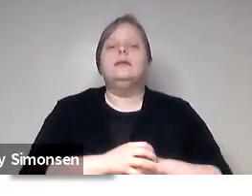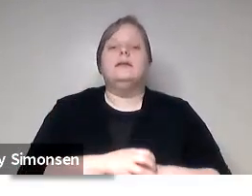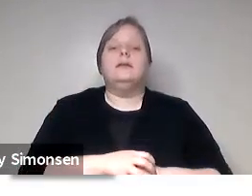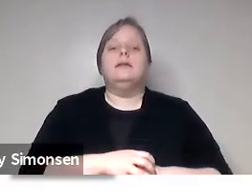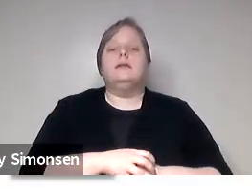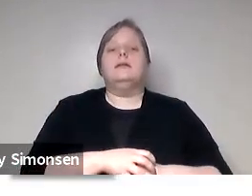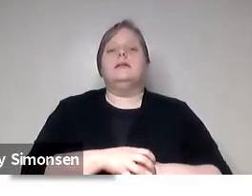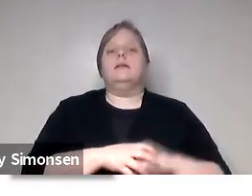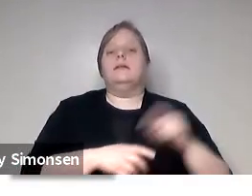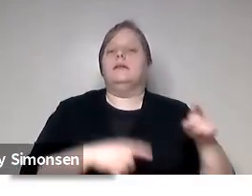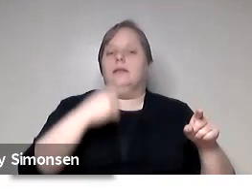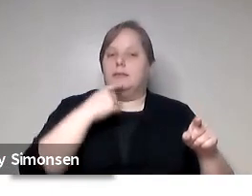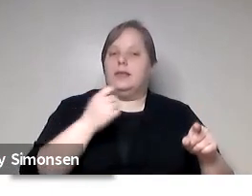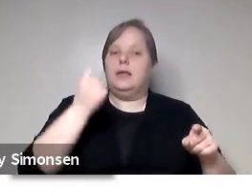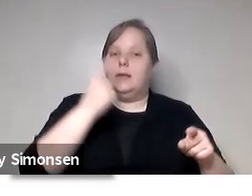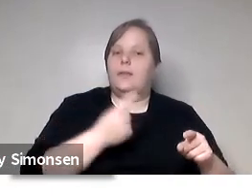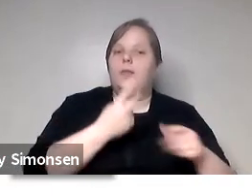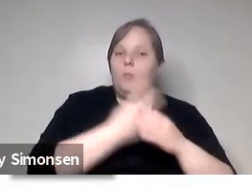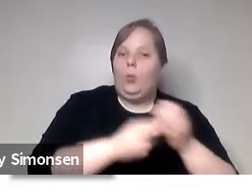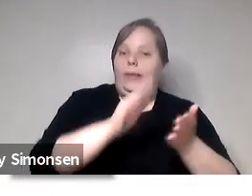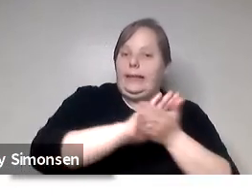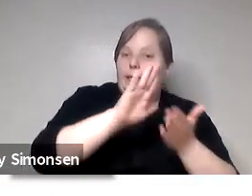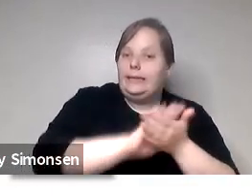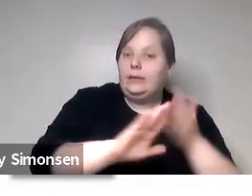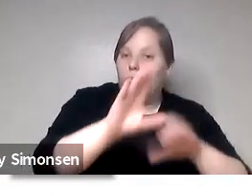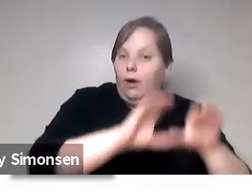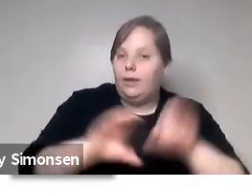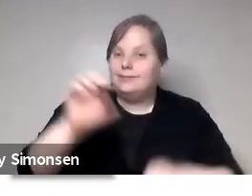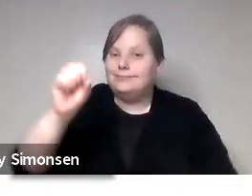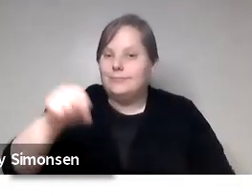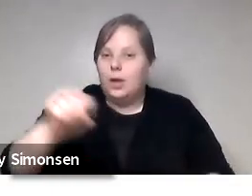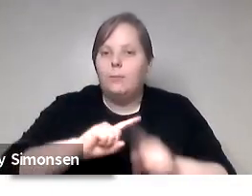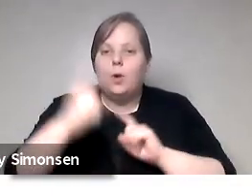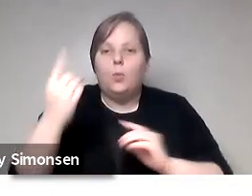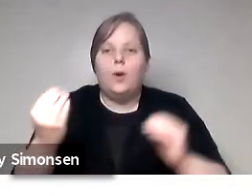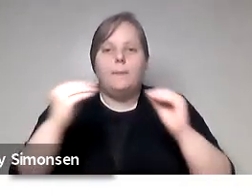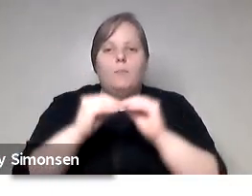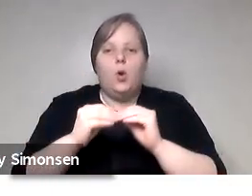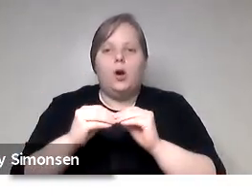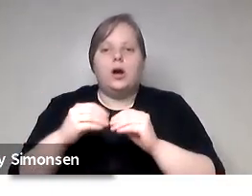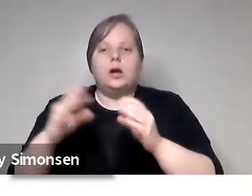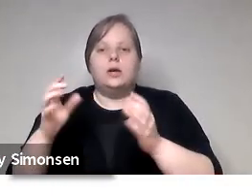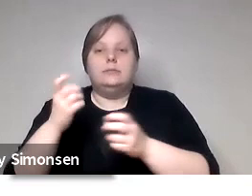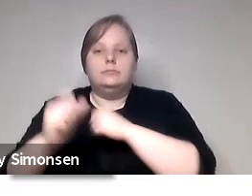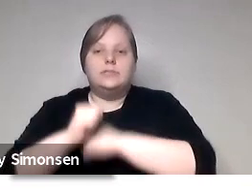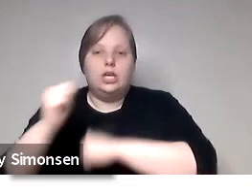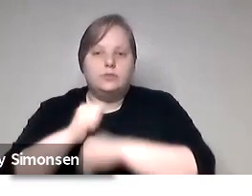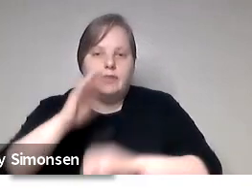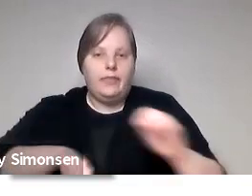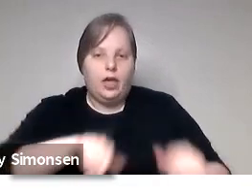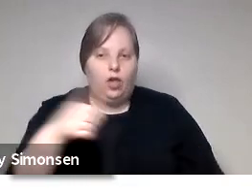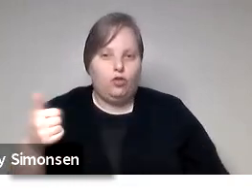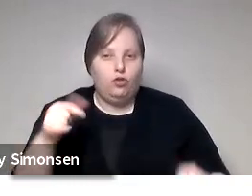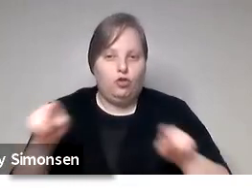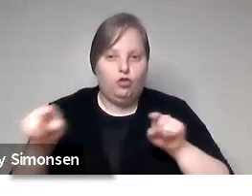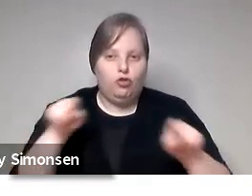cleaning products. However, one is a little bit more caustic than the other, and the outcome